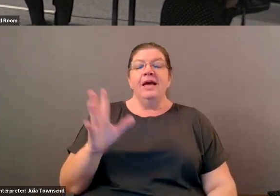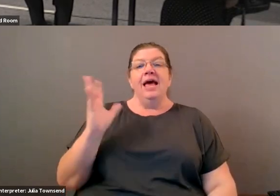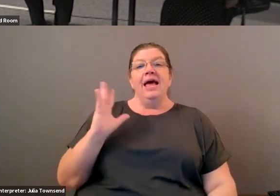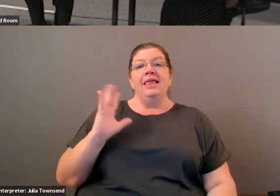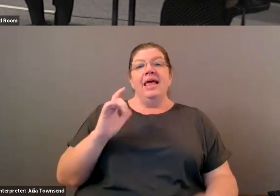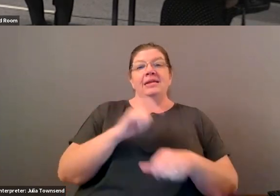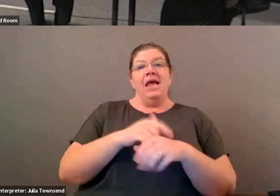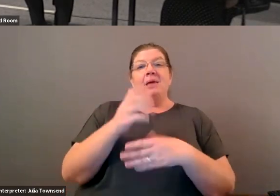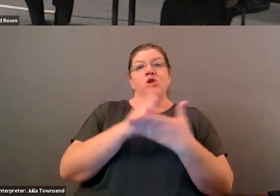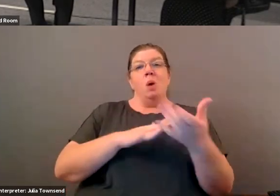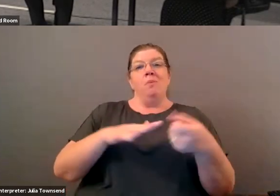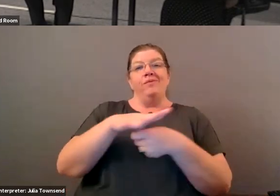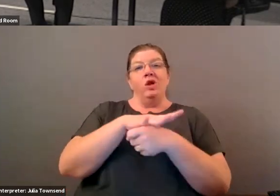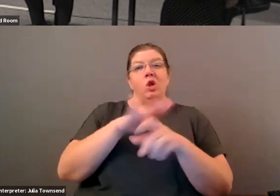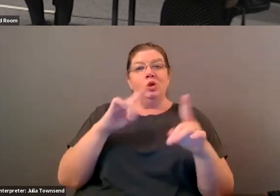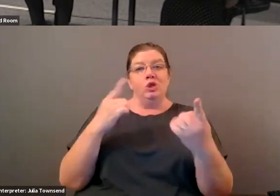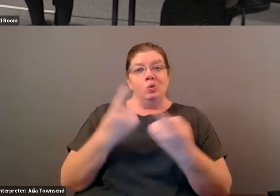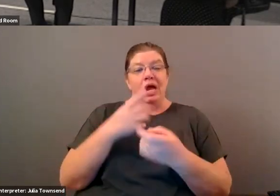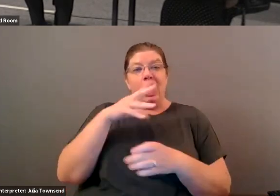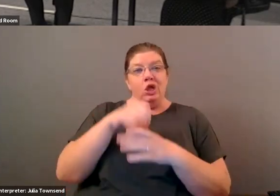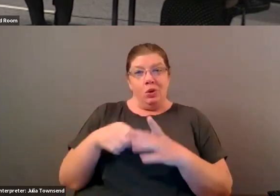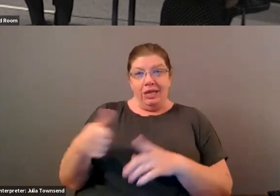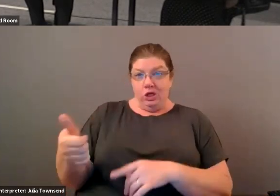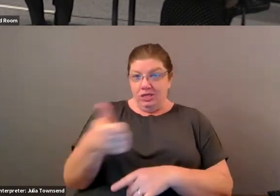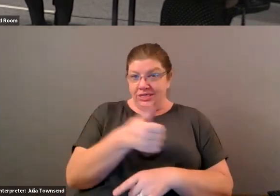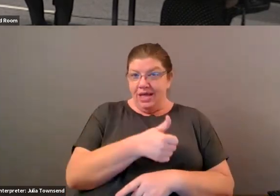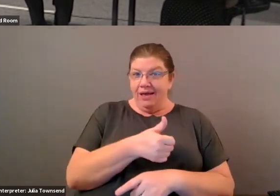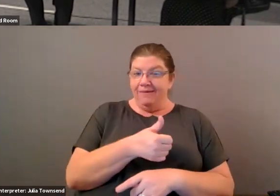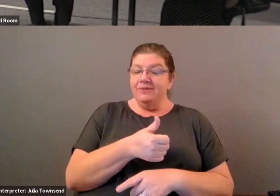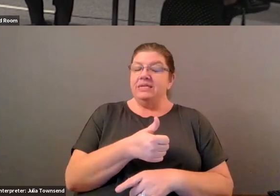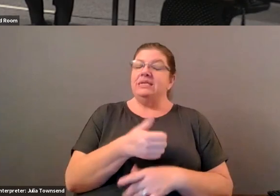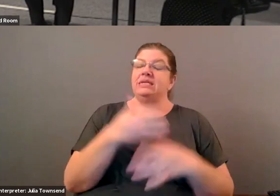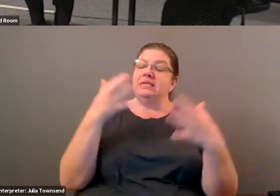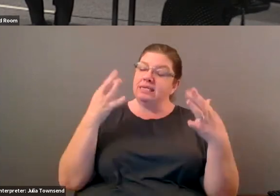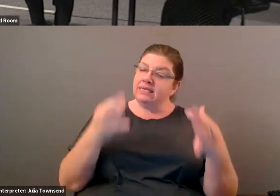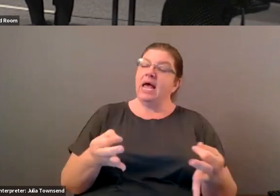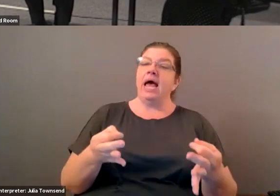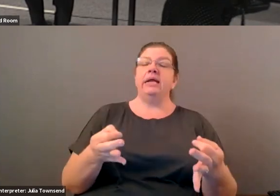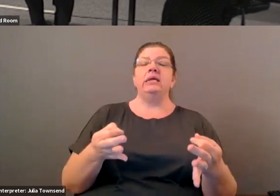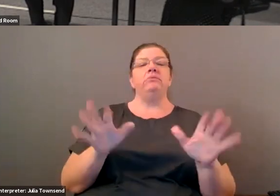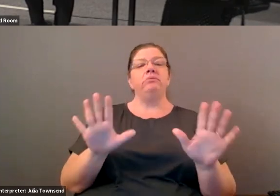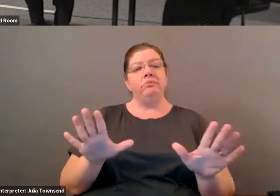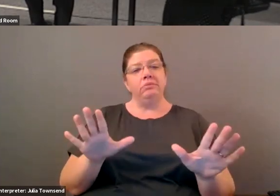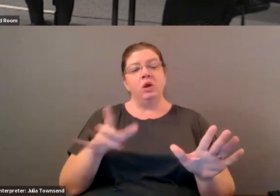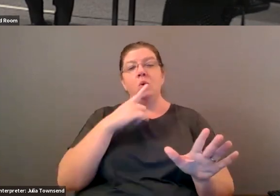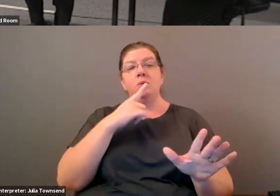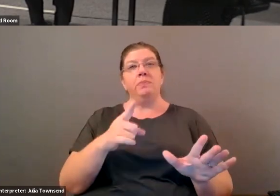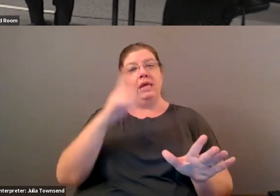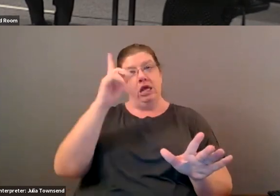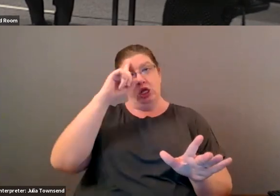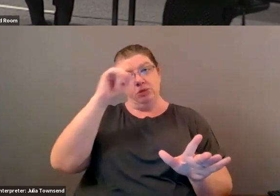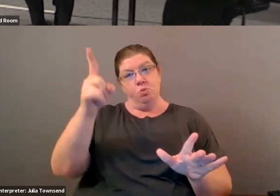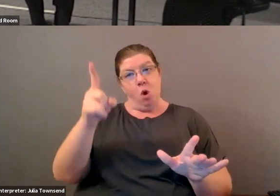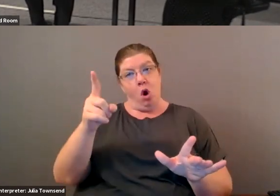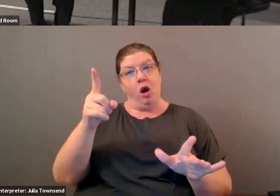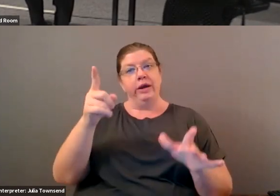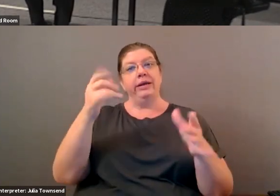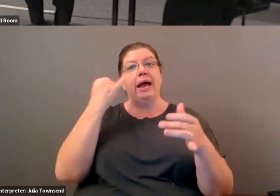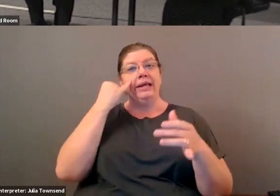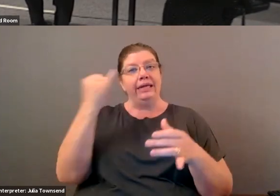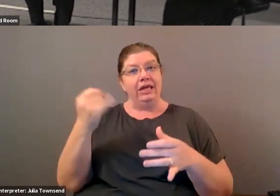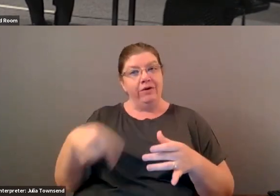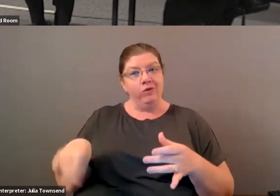some of our local districts, including yourself, decided that it would be a prudent move for you to